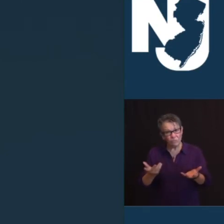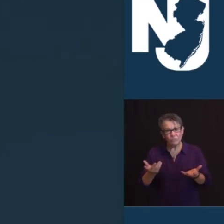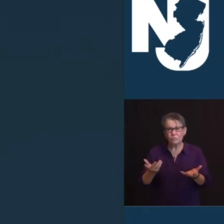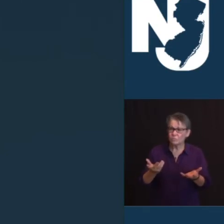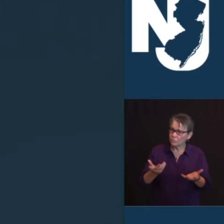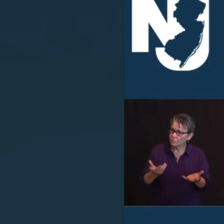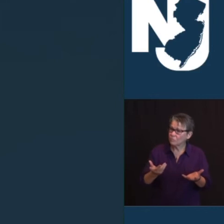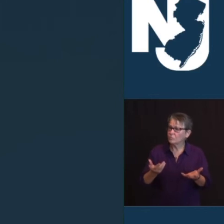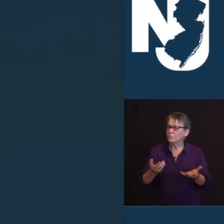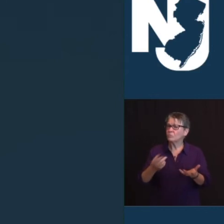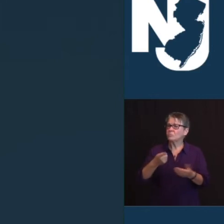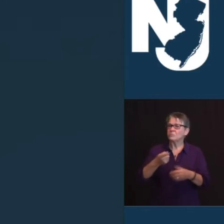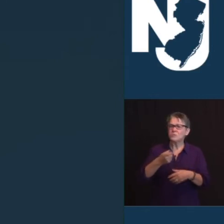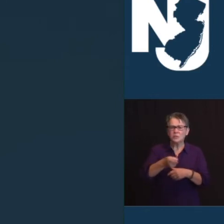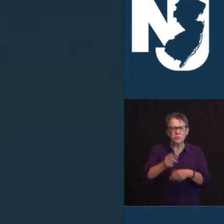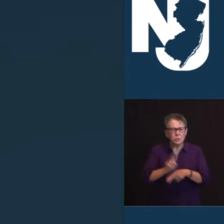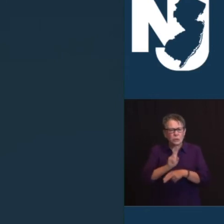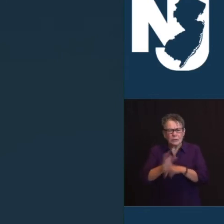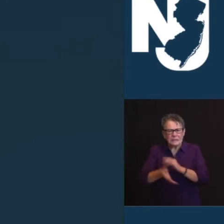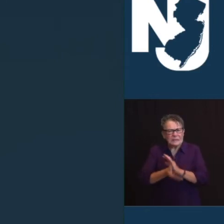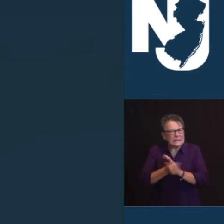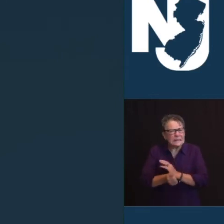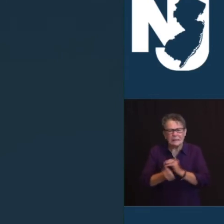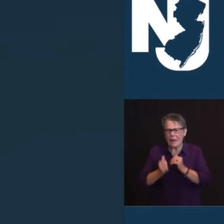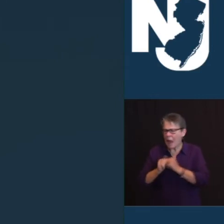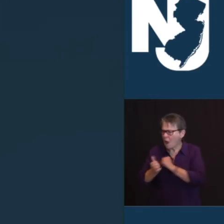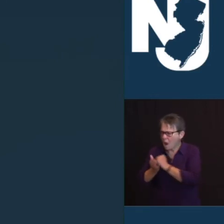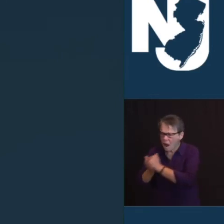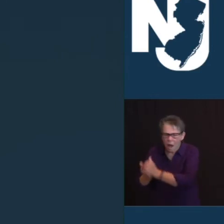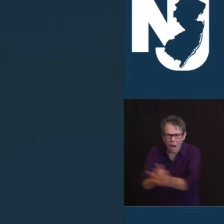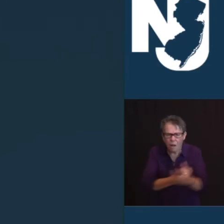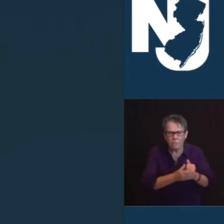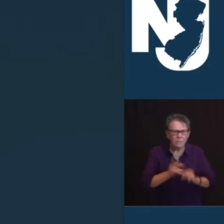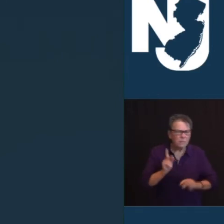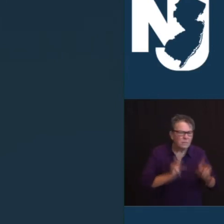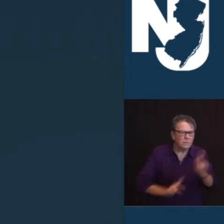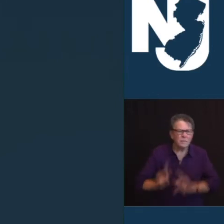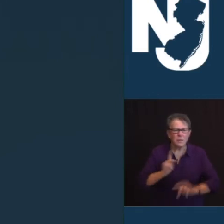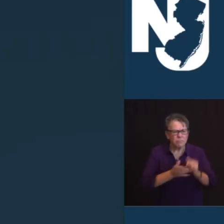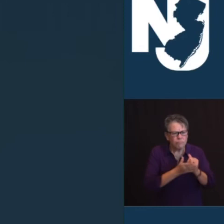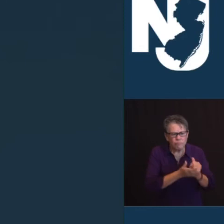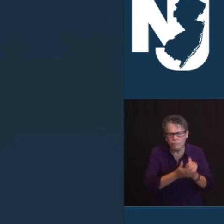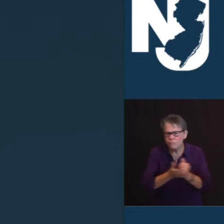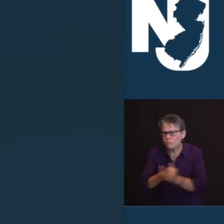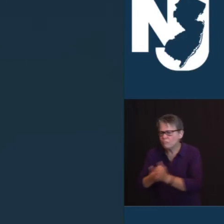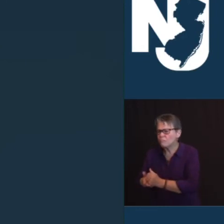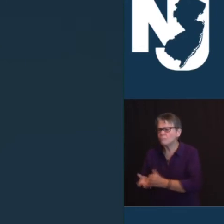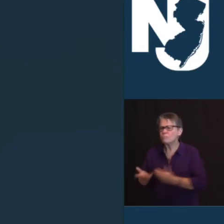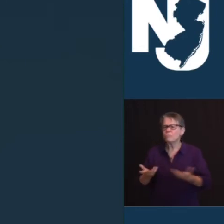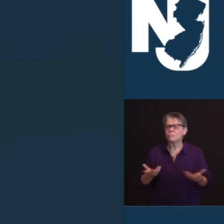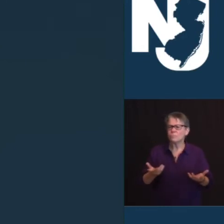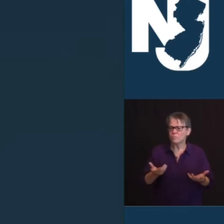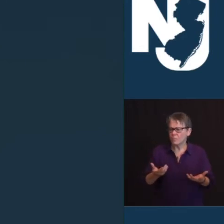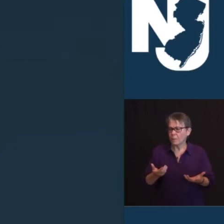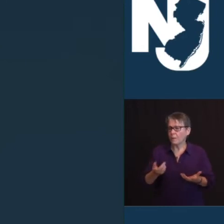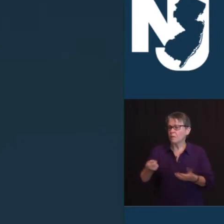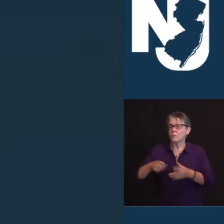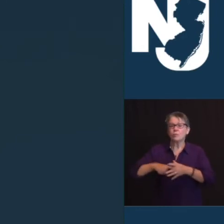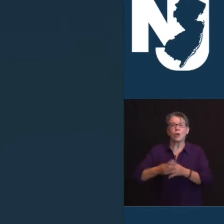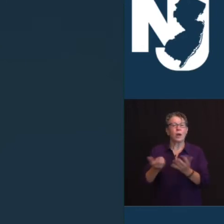others throughout a noted career in healthcare. She started her career by caring for the children living at the St.